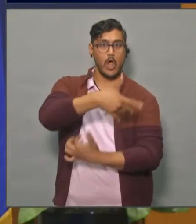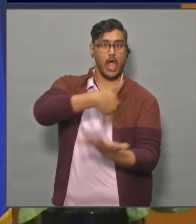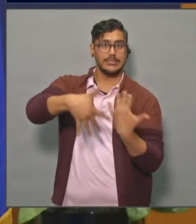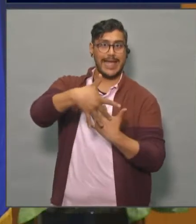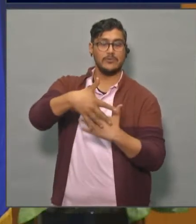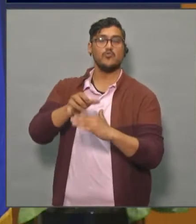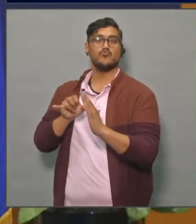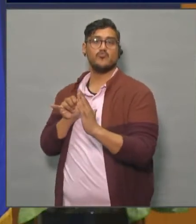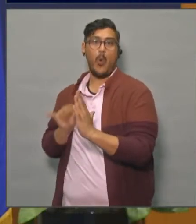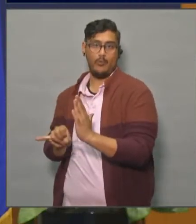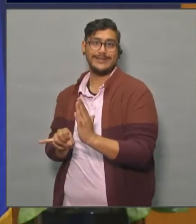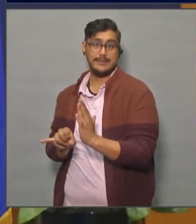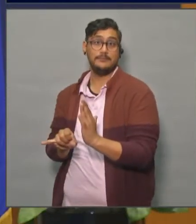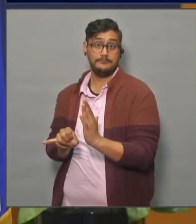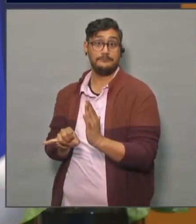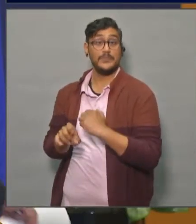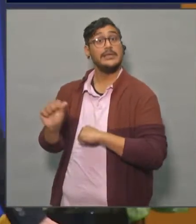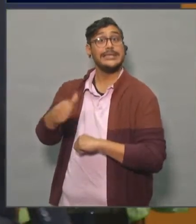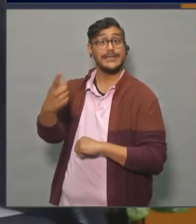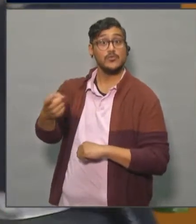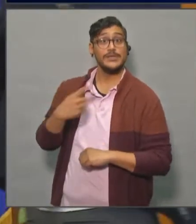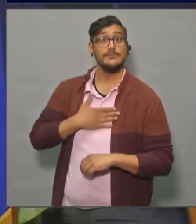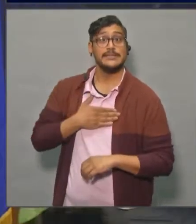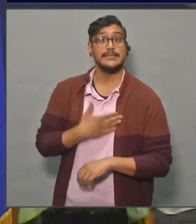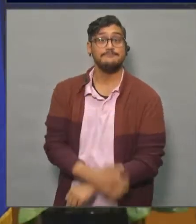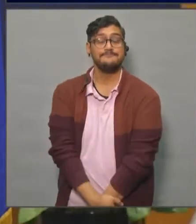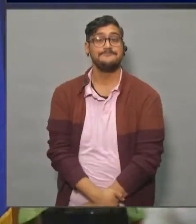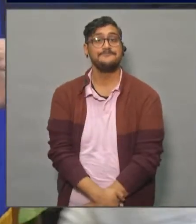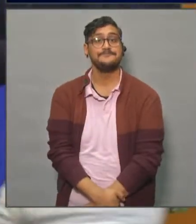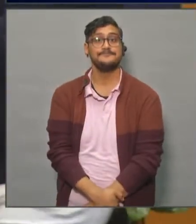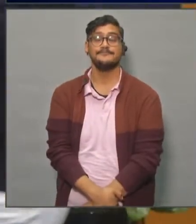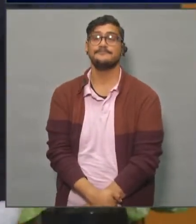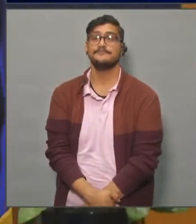quarantined. We'll take the next question.